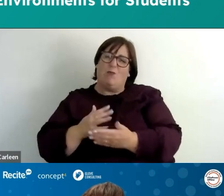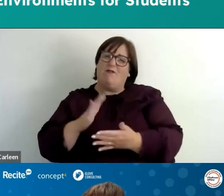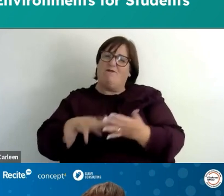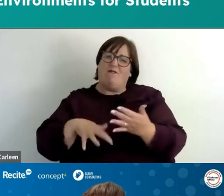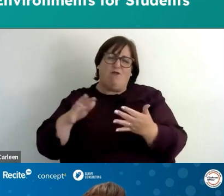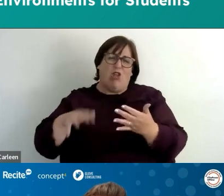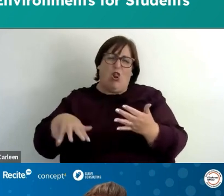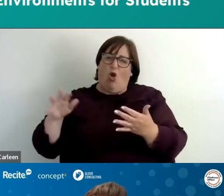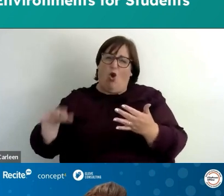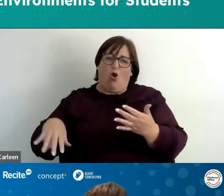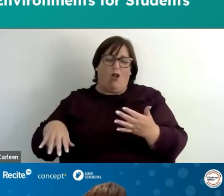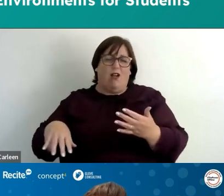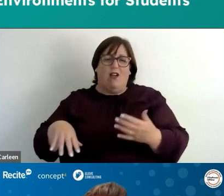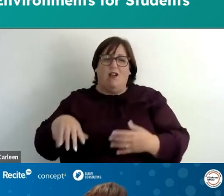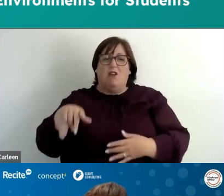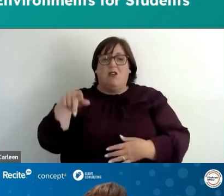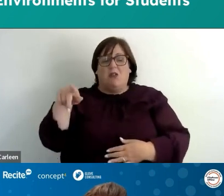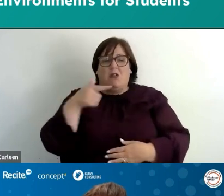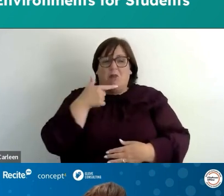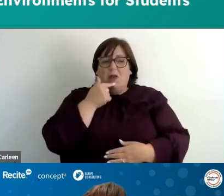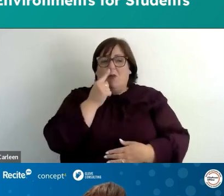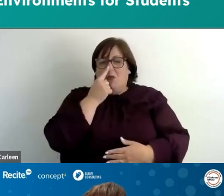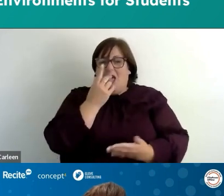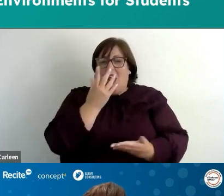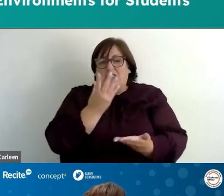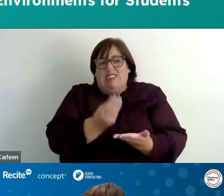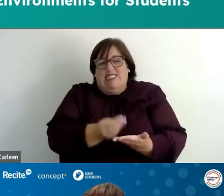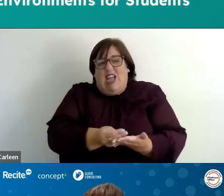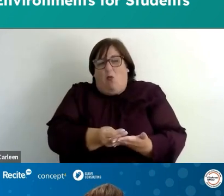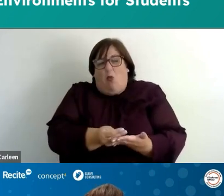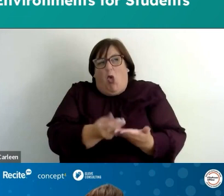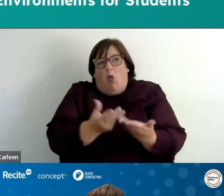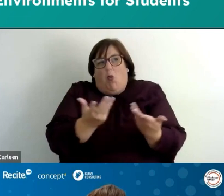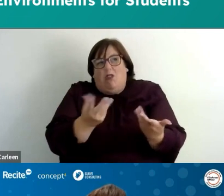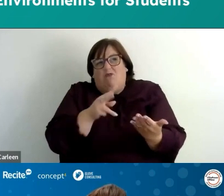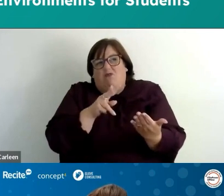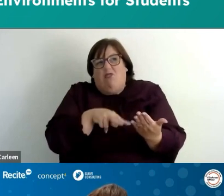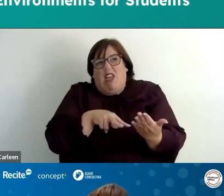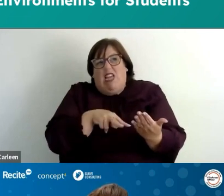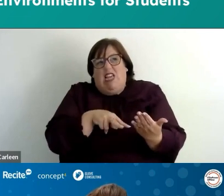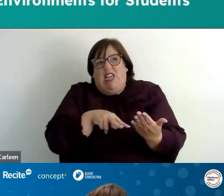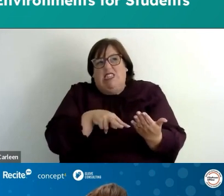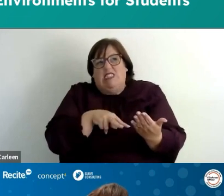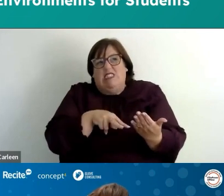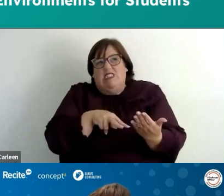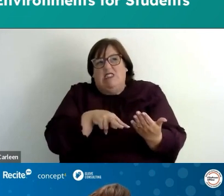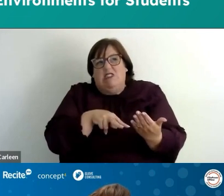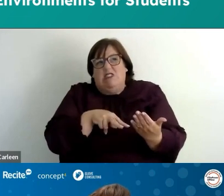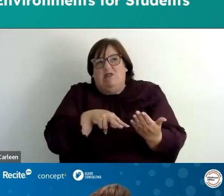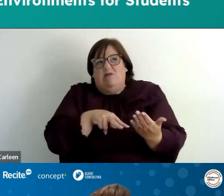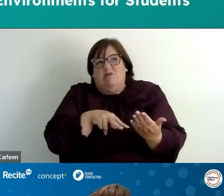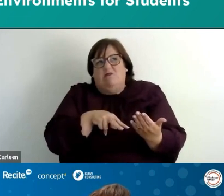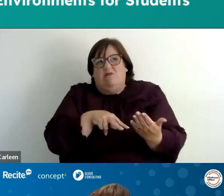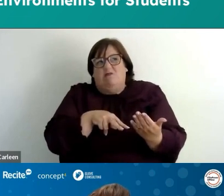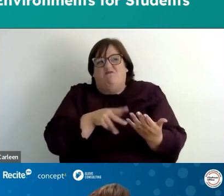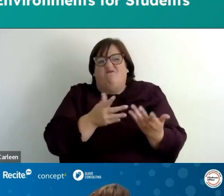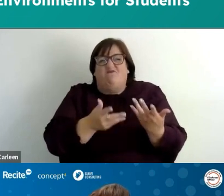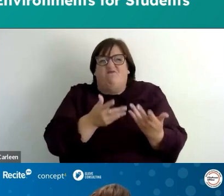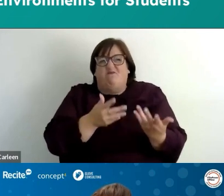so that people can take those and read them offline as they would wish to.